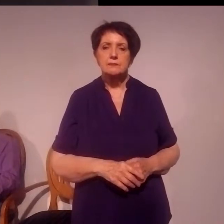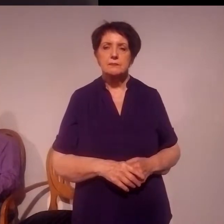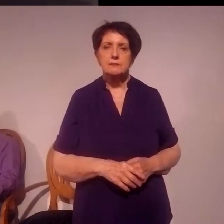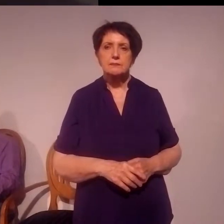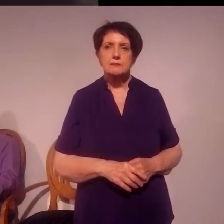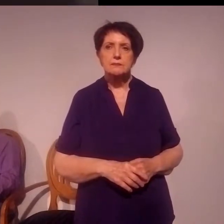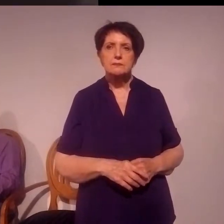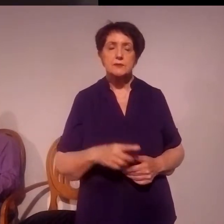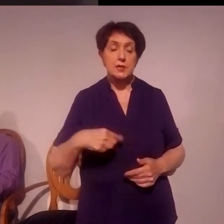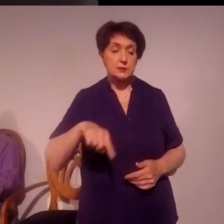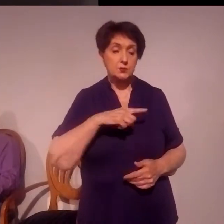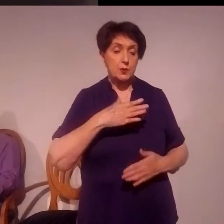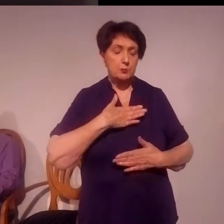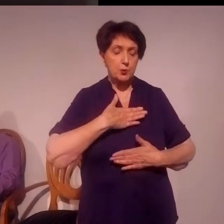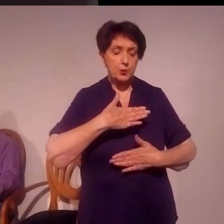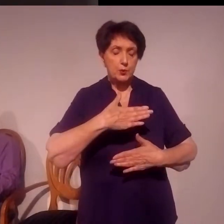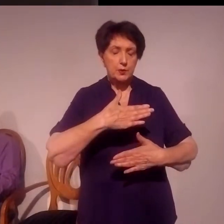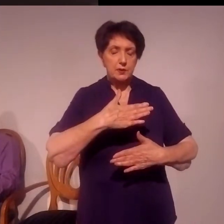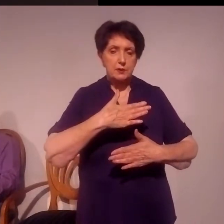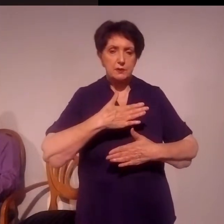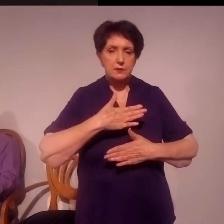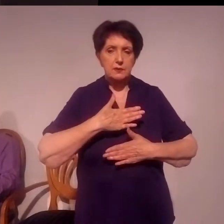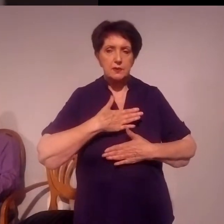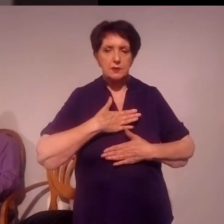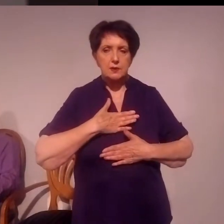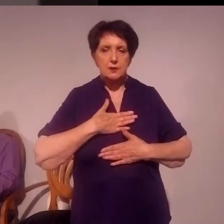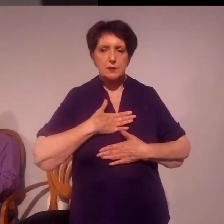And so as we breathe into this